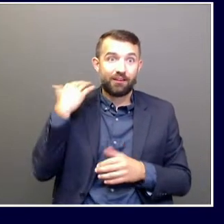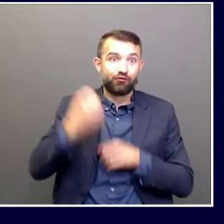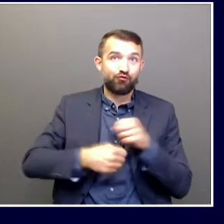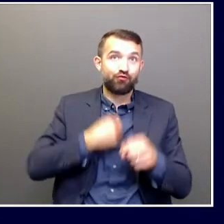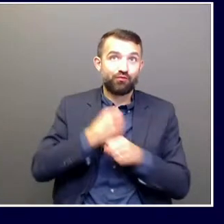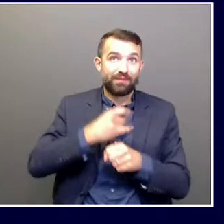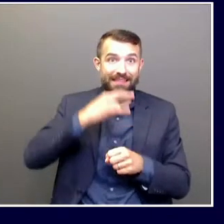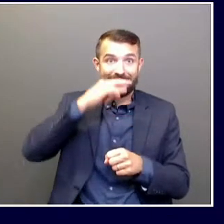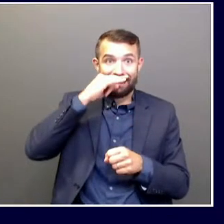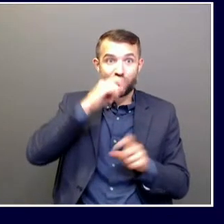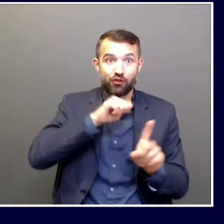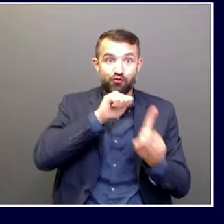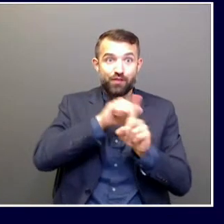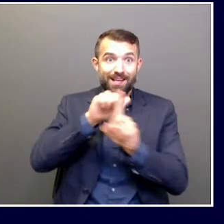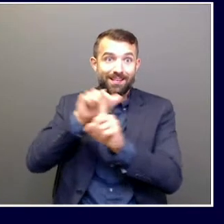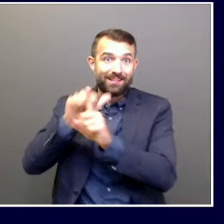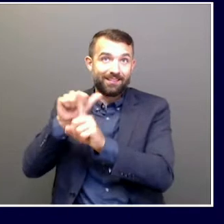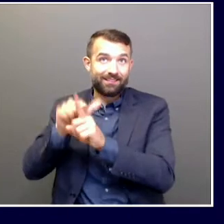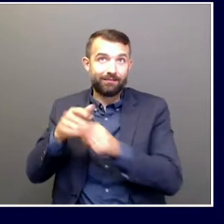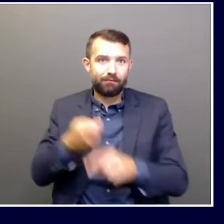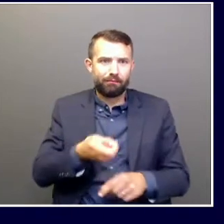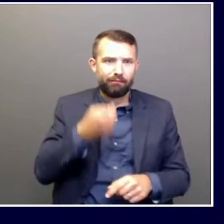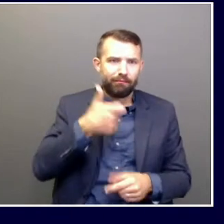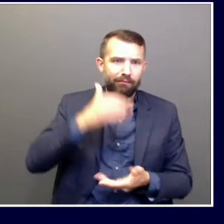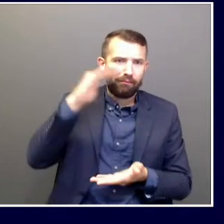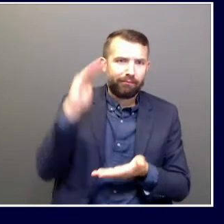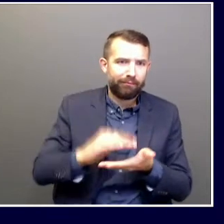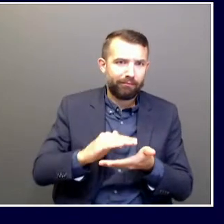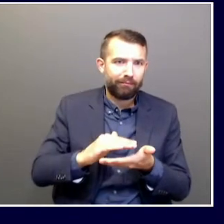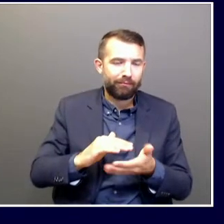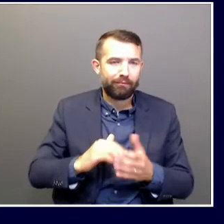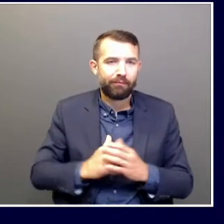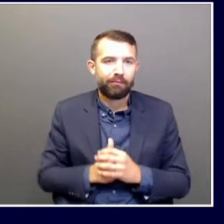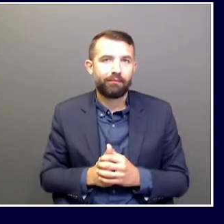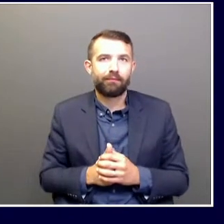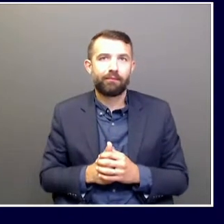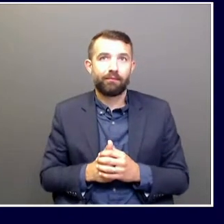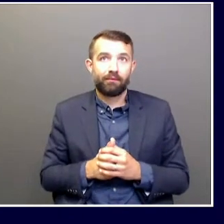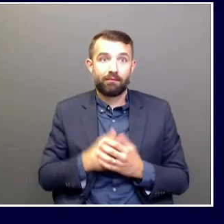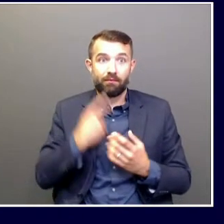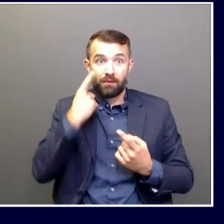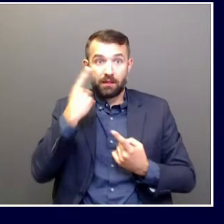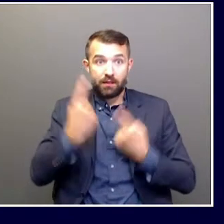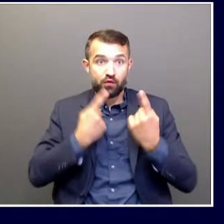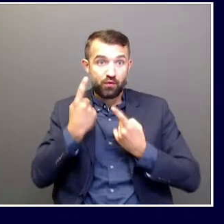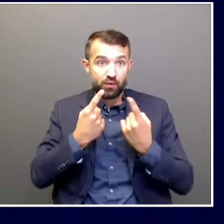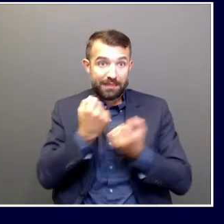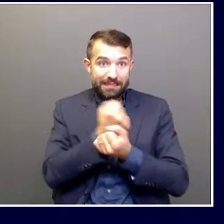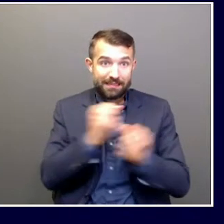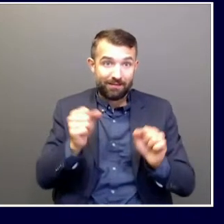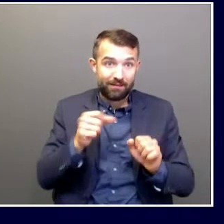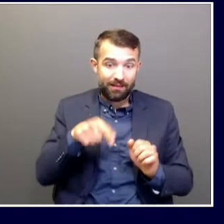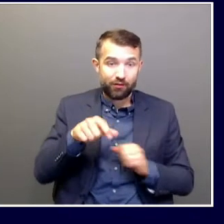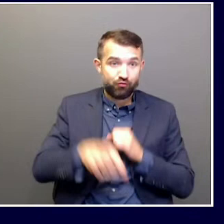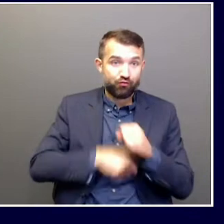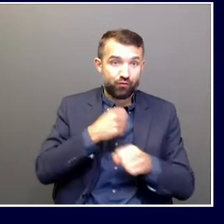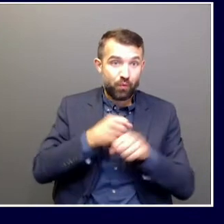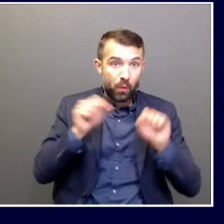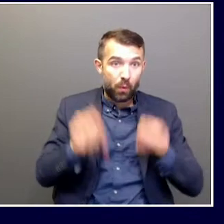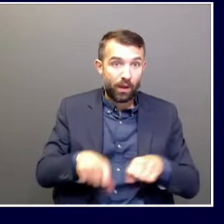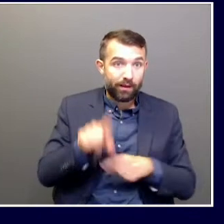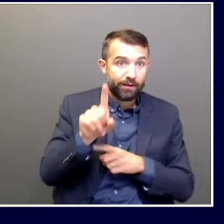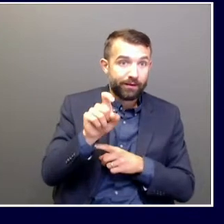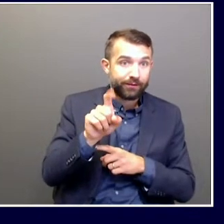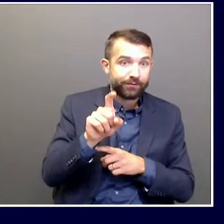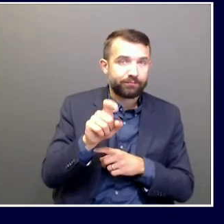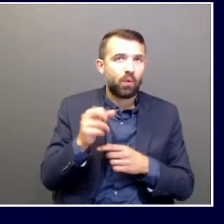year, and we're hearing from people who are wondering whether or not it'll be safe to take their kids trick-or-treating this year, or whether or not it'll be safe to answer the